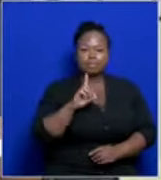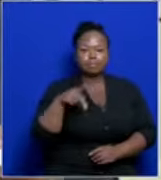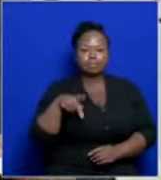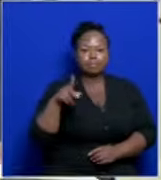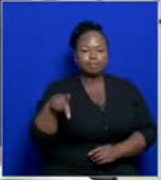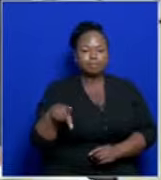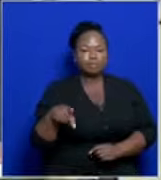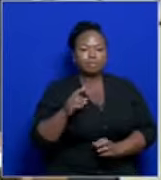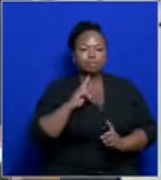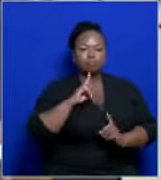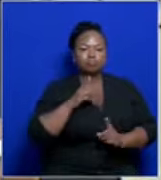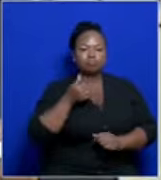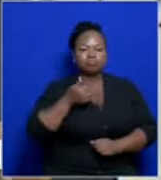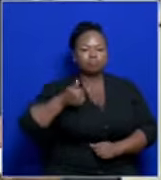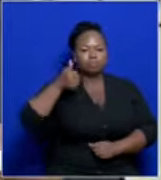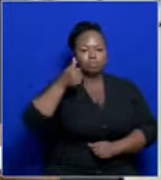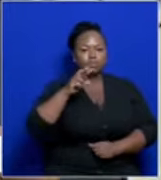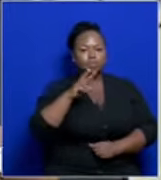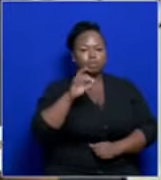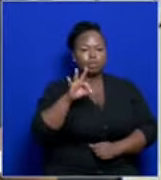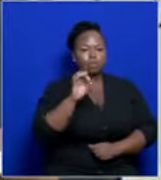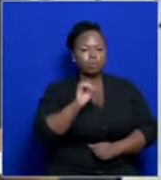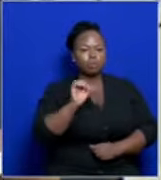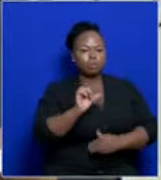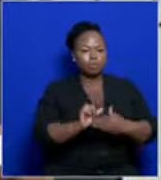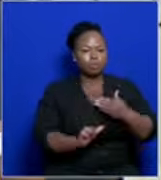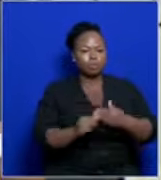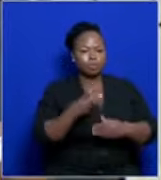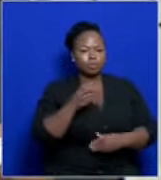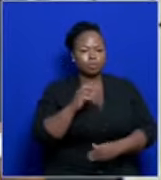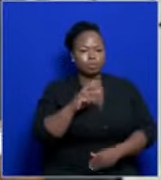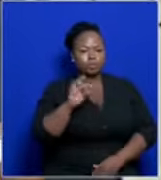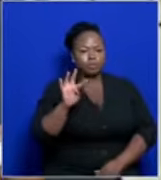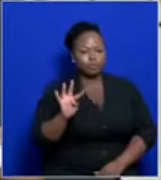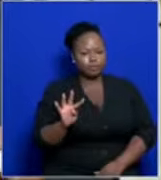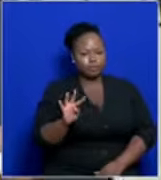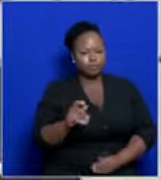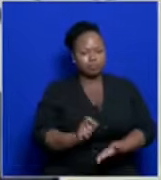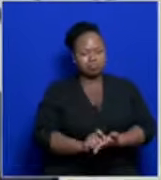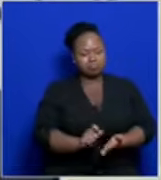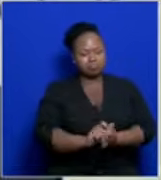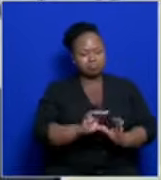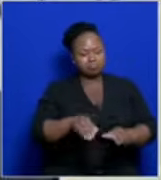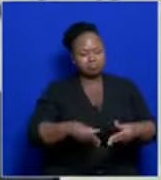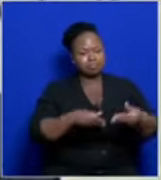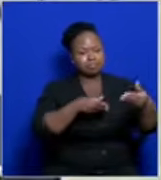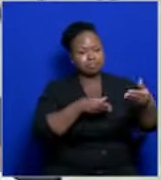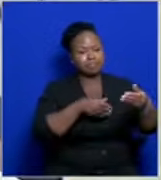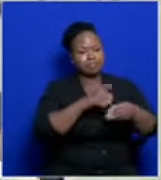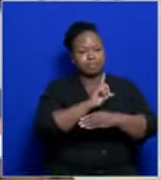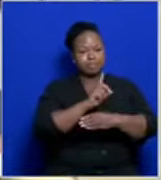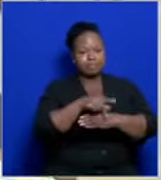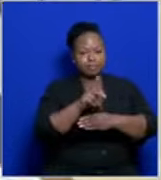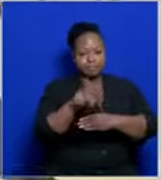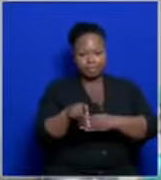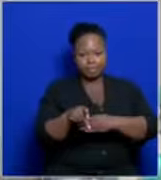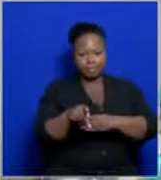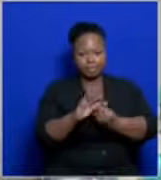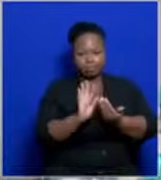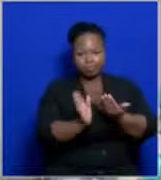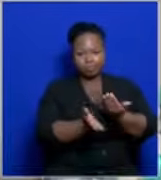October 2024, which I addressed and returned the docket to the DPP. These are attached as annexure